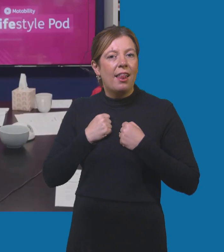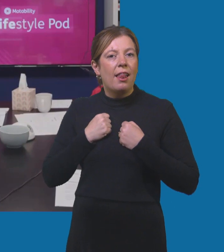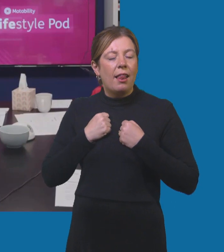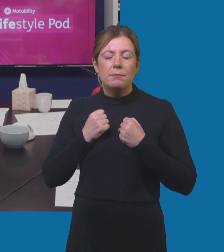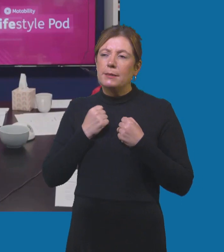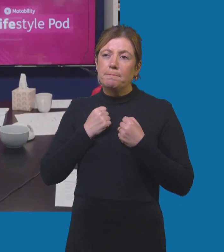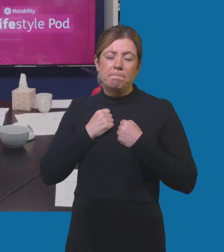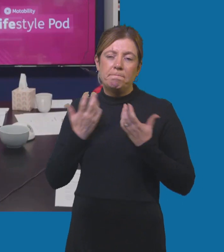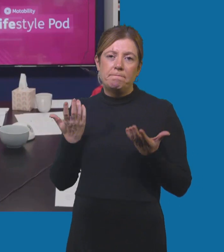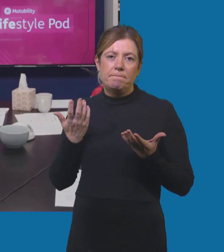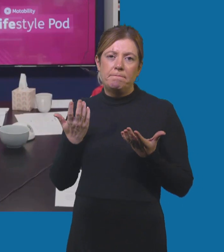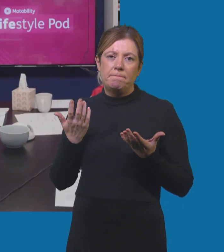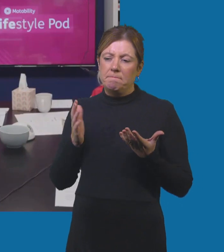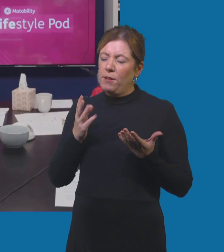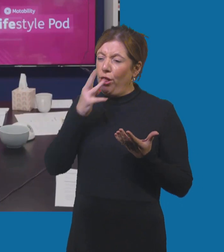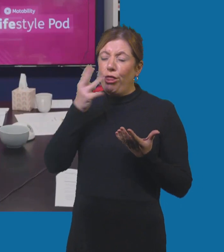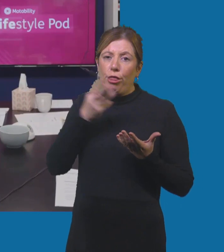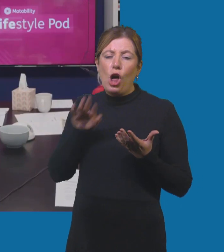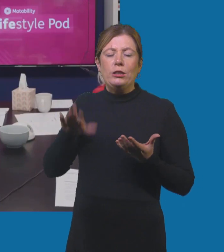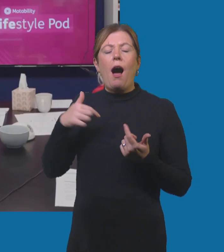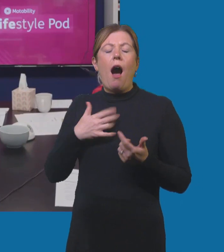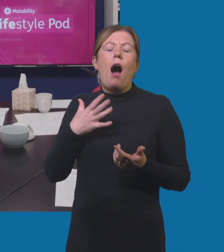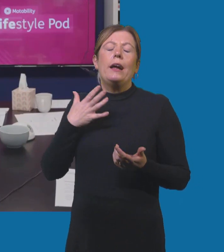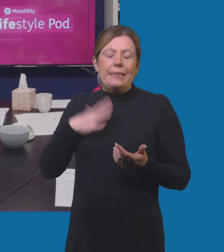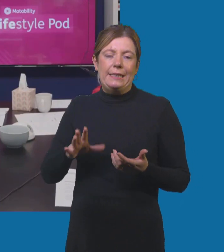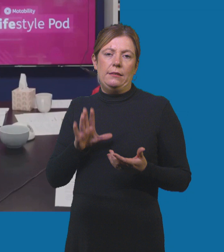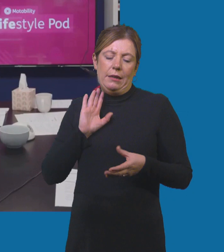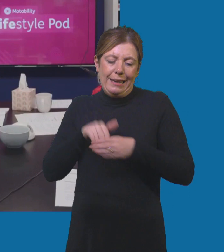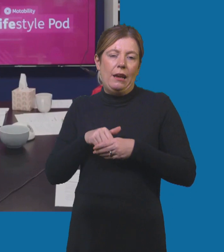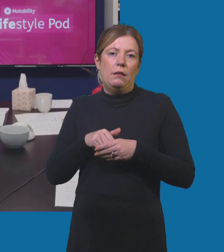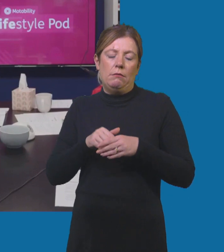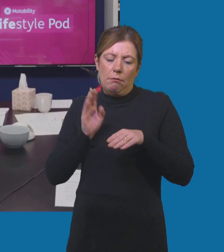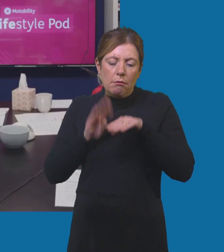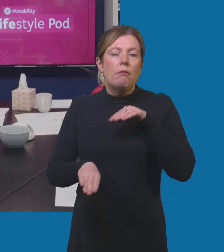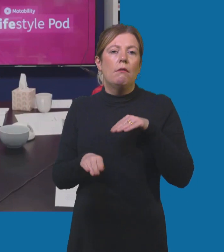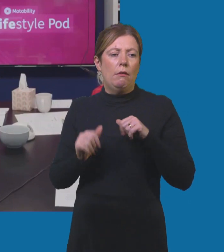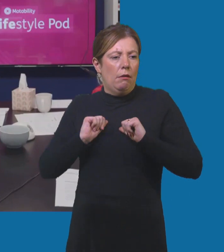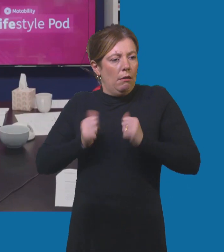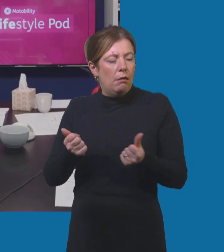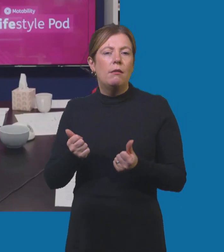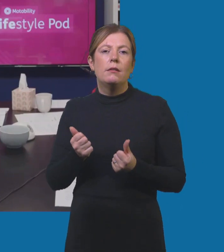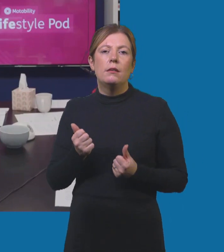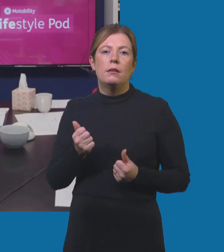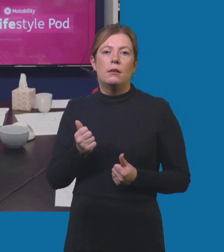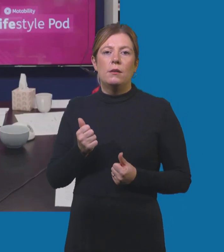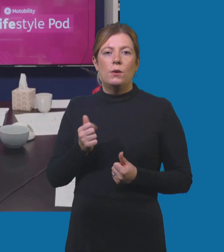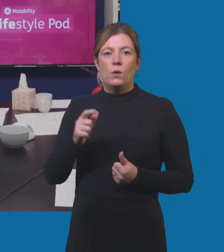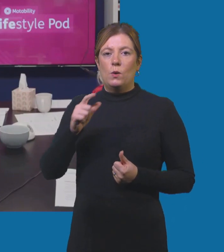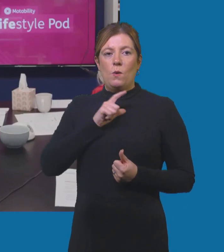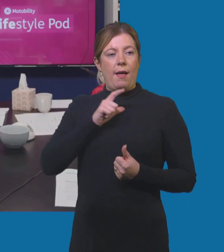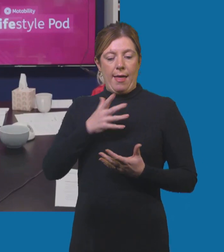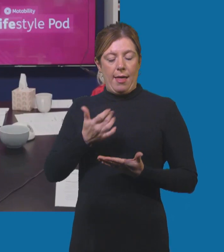part of my life since I was about 13 years old, just physical activity and, feeling like I've left it all out there.